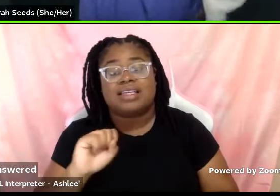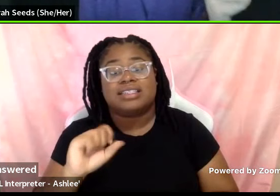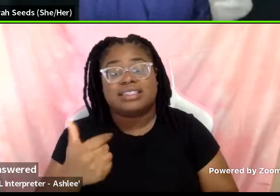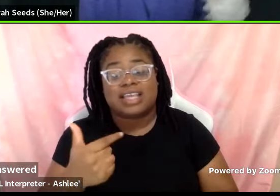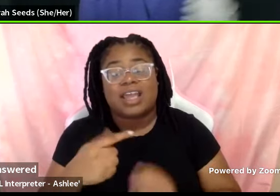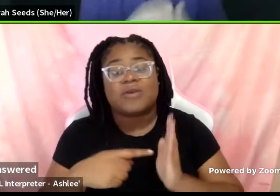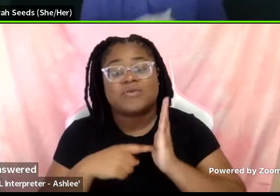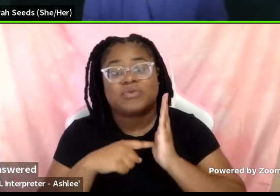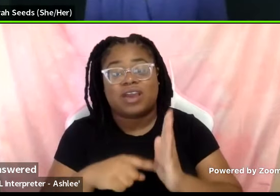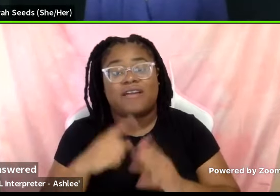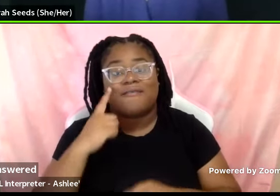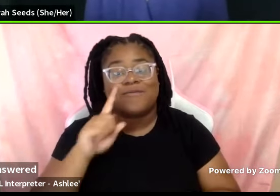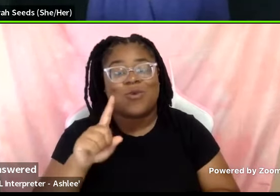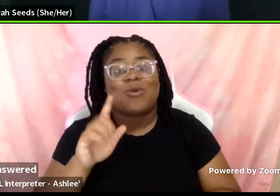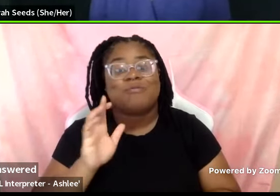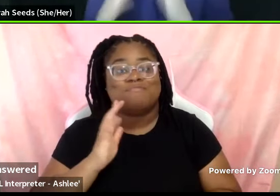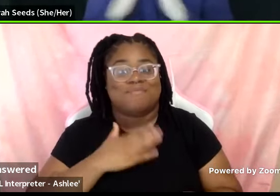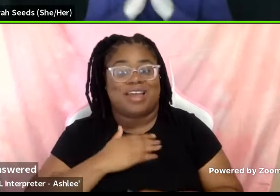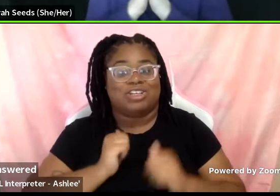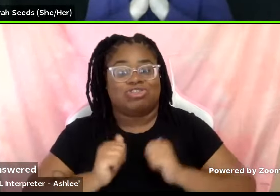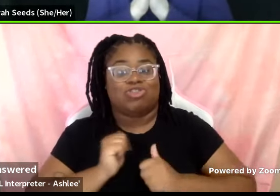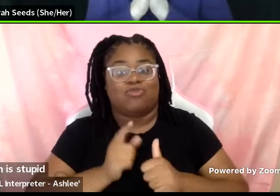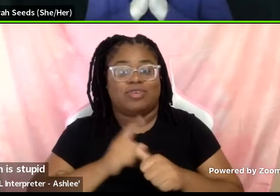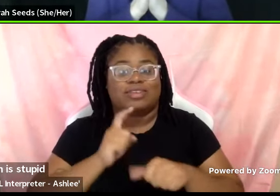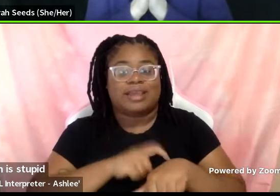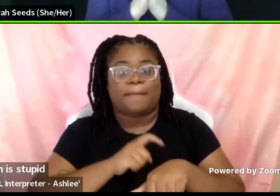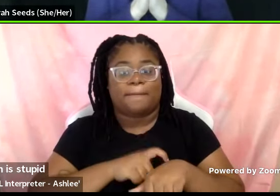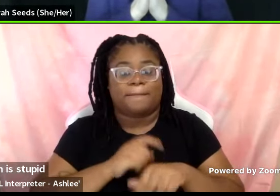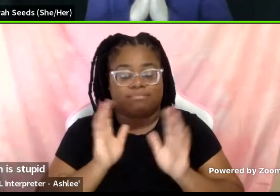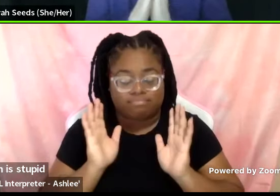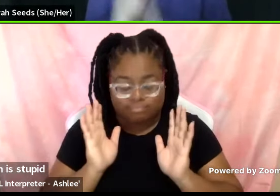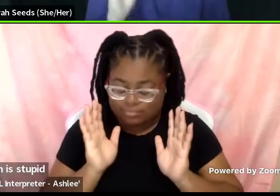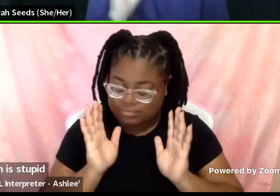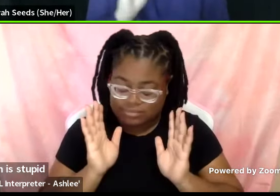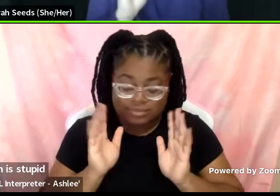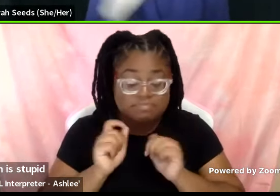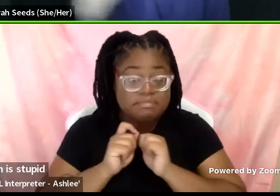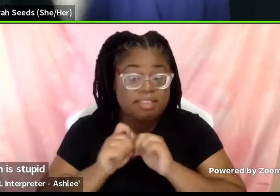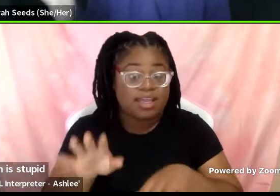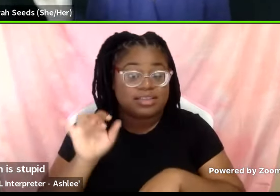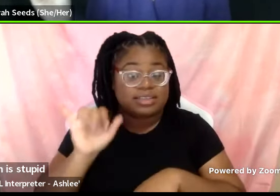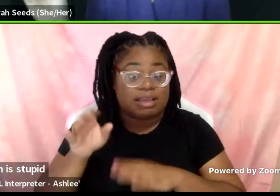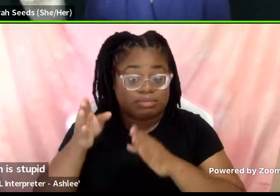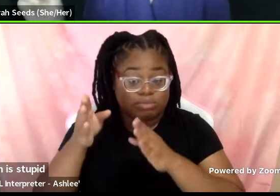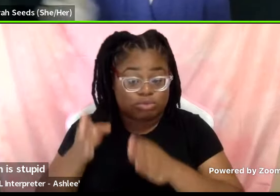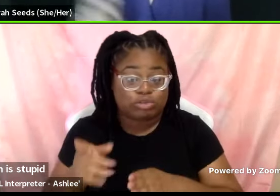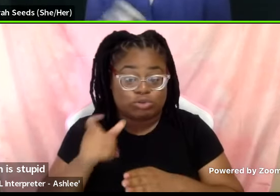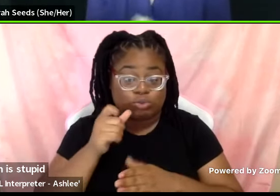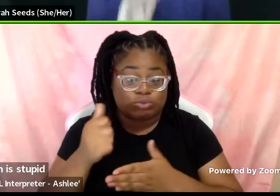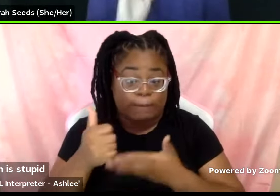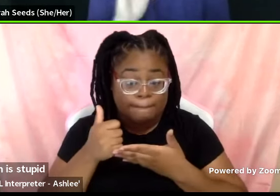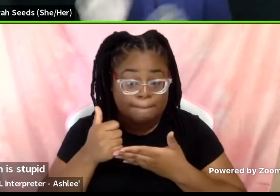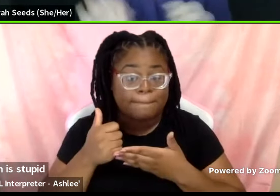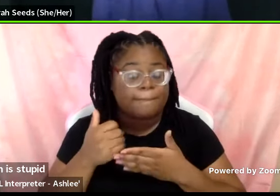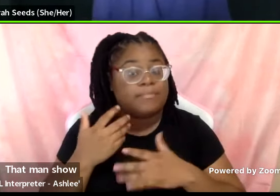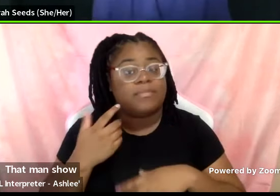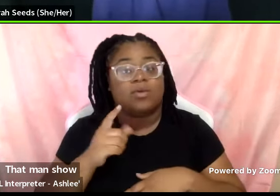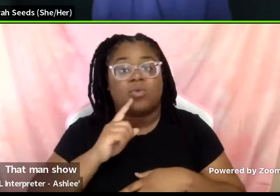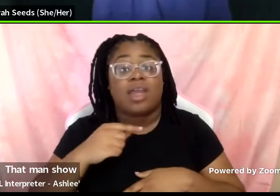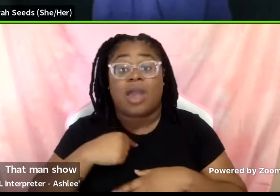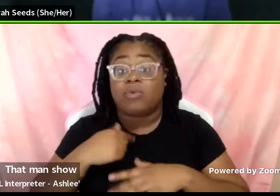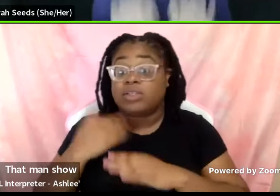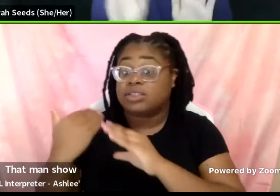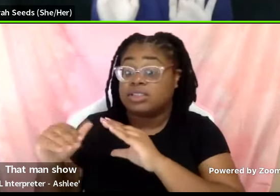especially for Dr. Seeds or whatever, like, God bless Kamal Talbot, because that man showed me the way, because I was emailing him